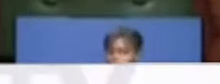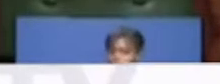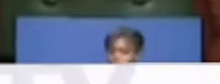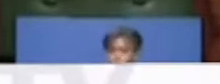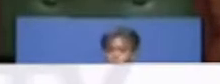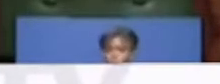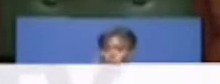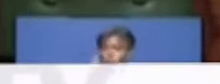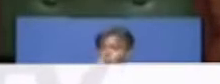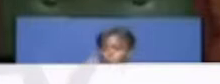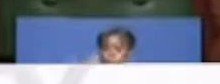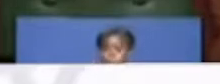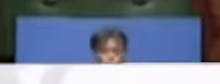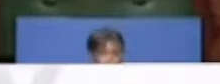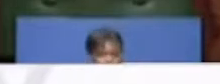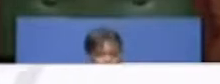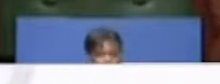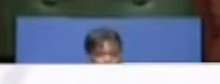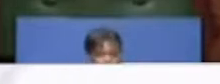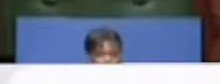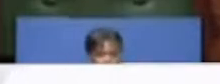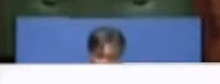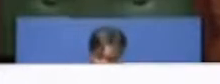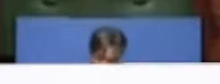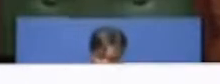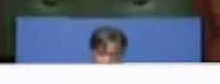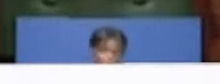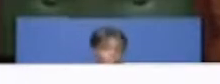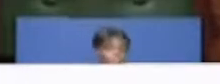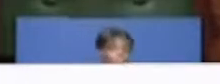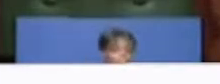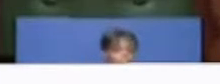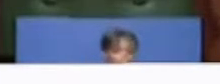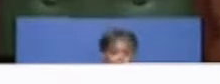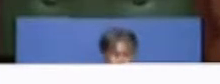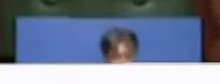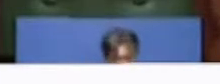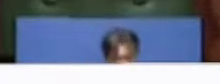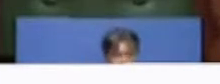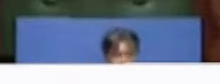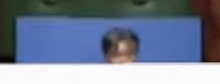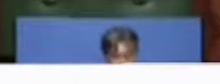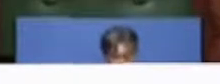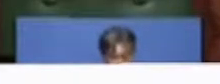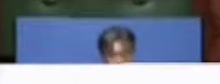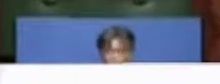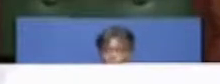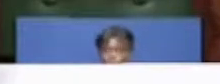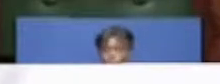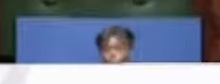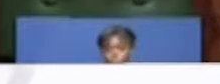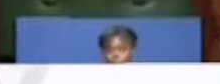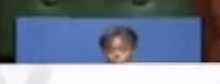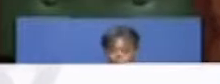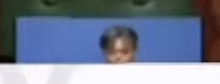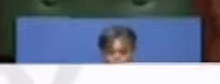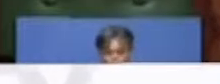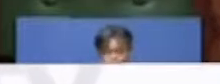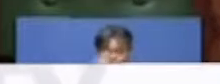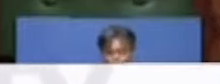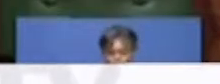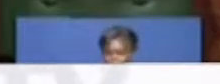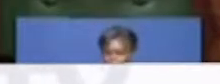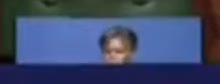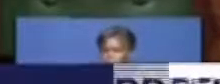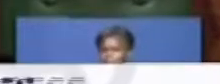moment? That, honorable members, is the question before us today. The parliamentary record, as well